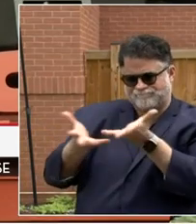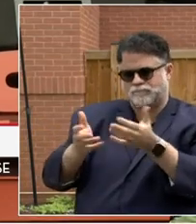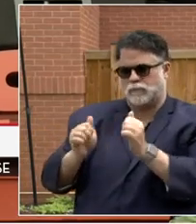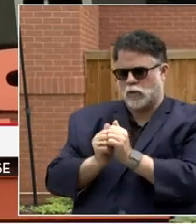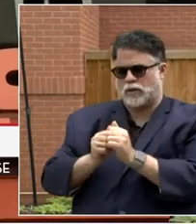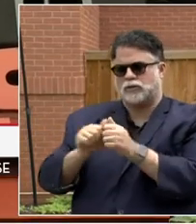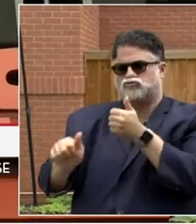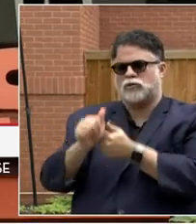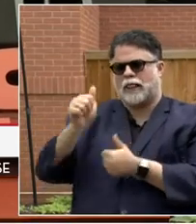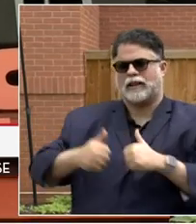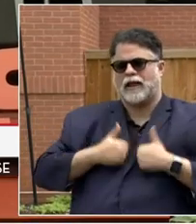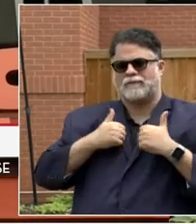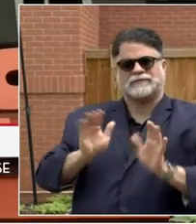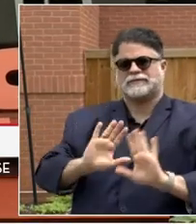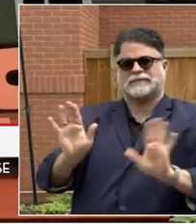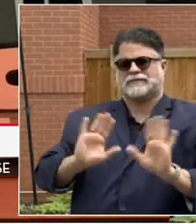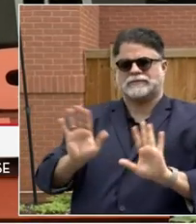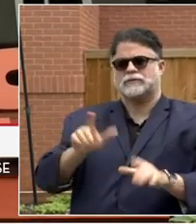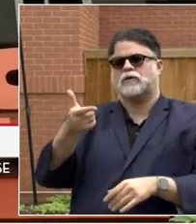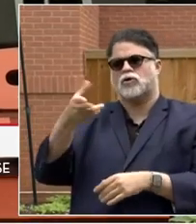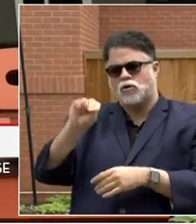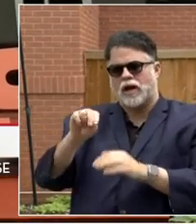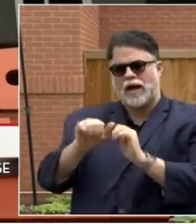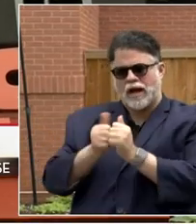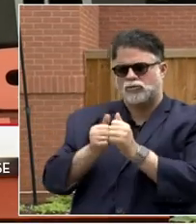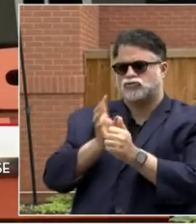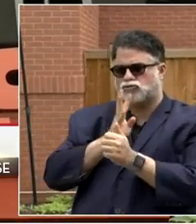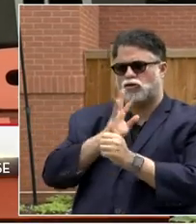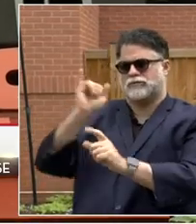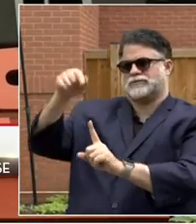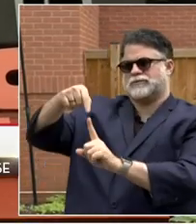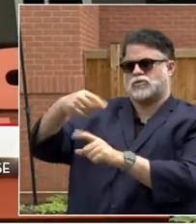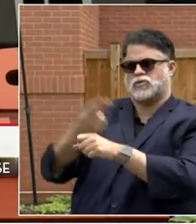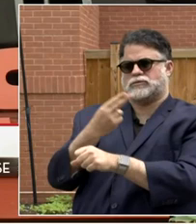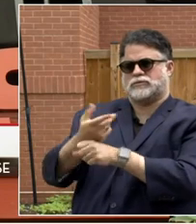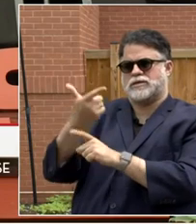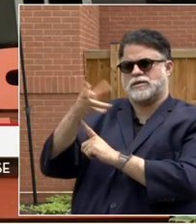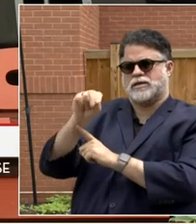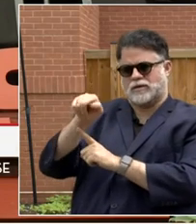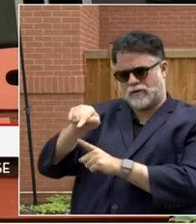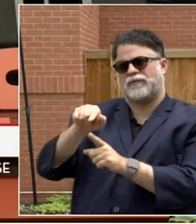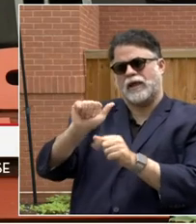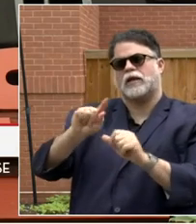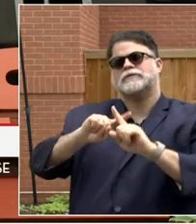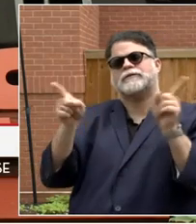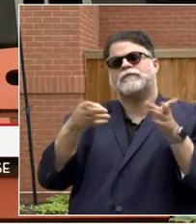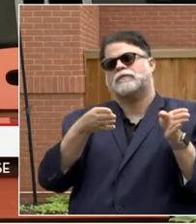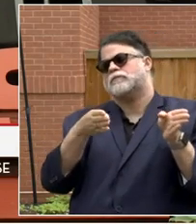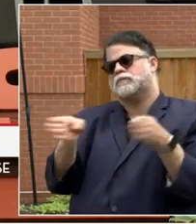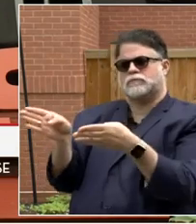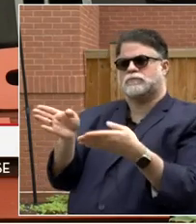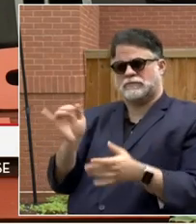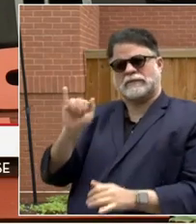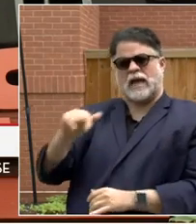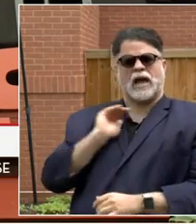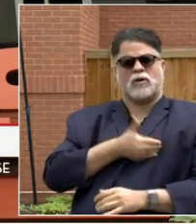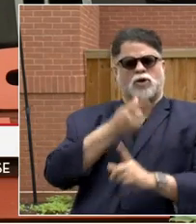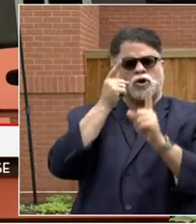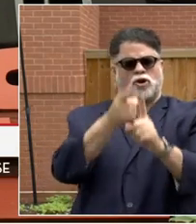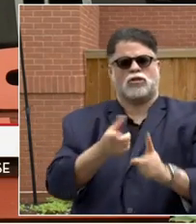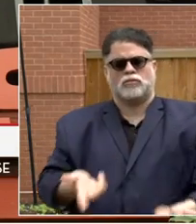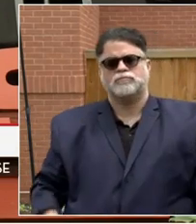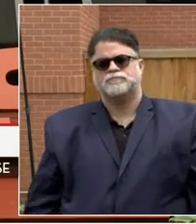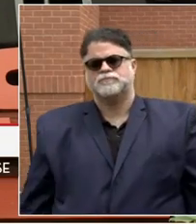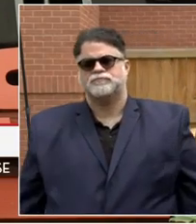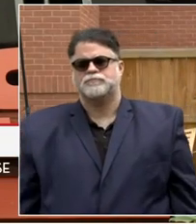gun. Talk to us so that we can help you get on a different path. Just one more follow-up. I think some of the families that we've talked to in the